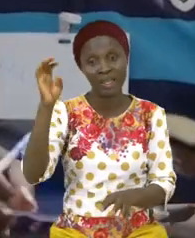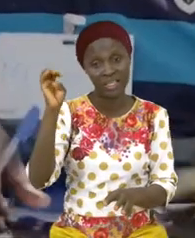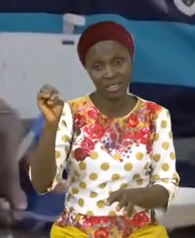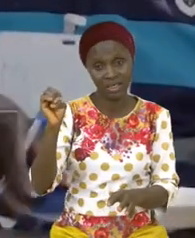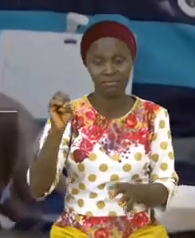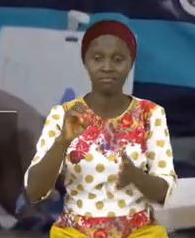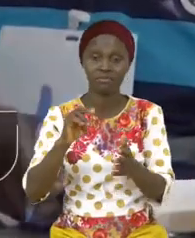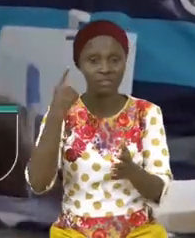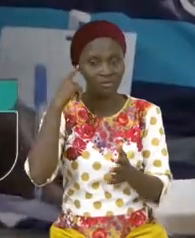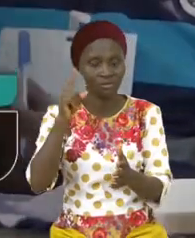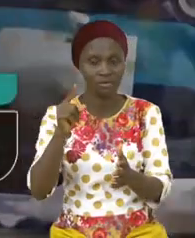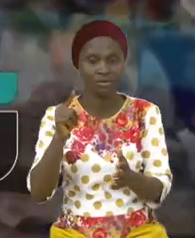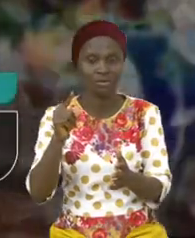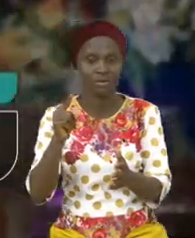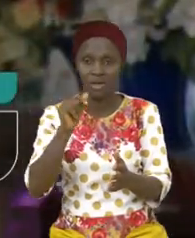endurance of the